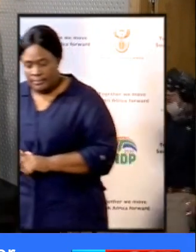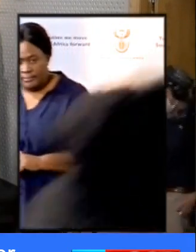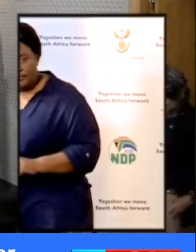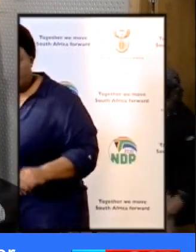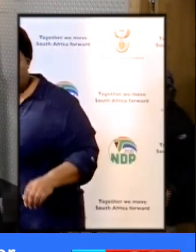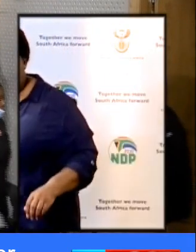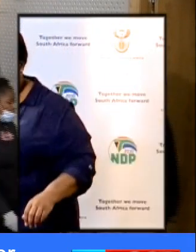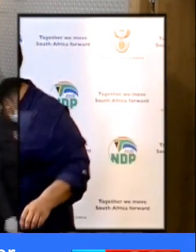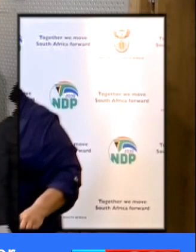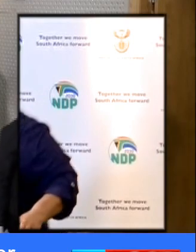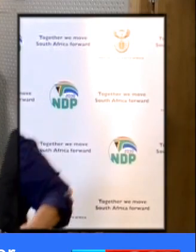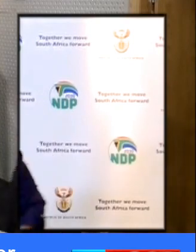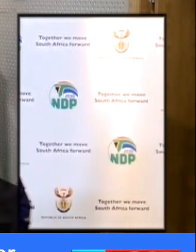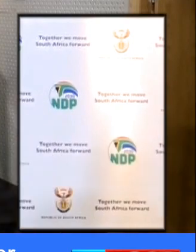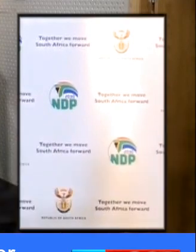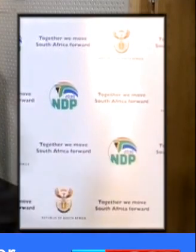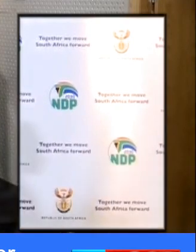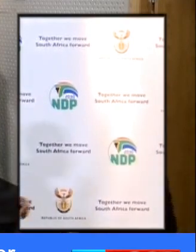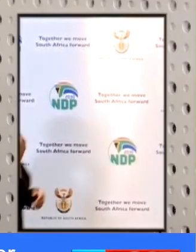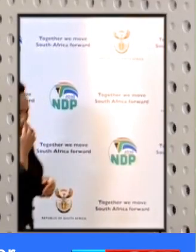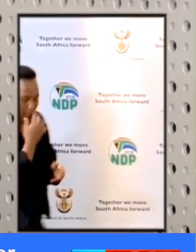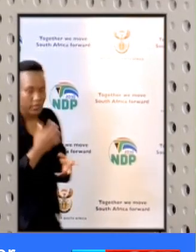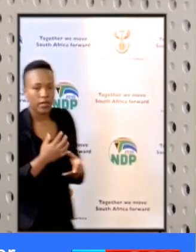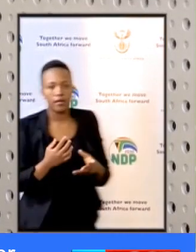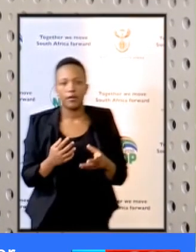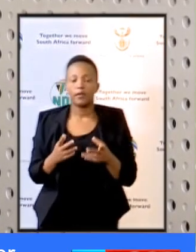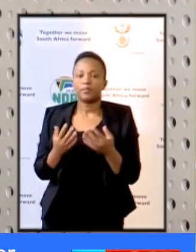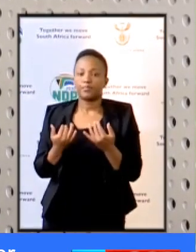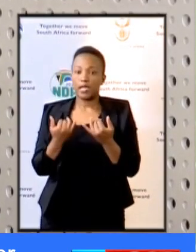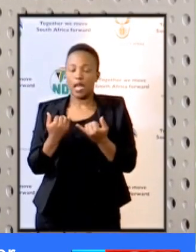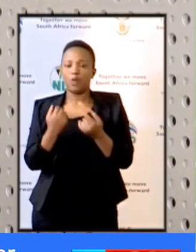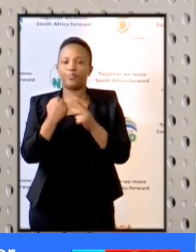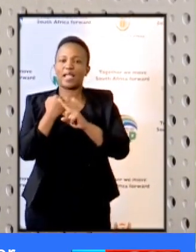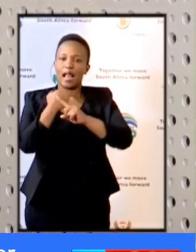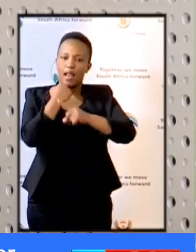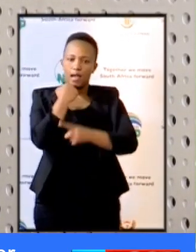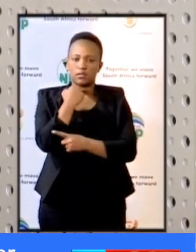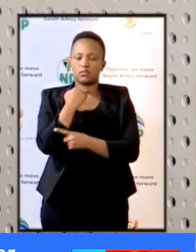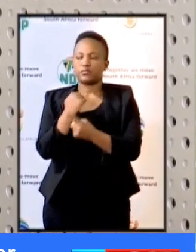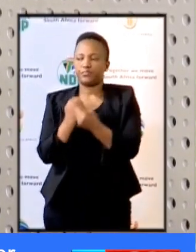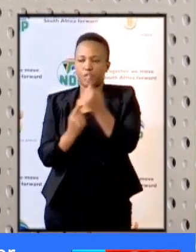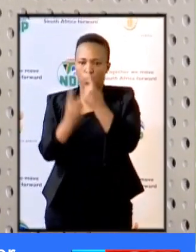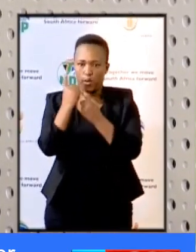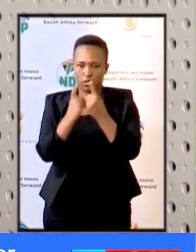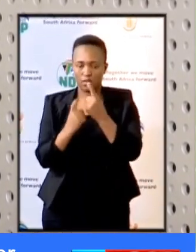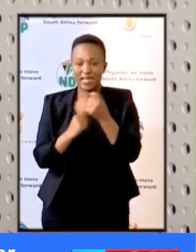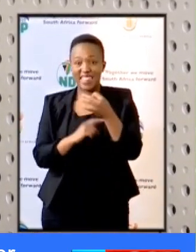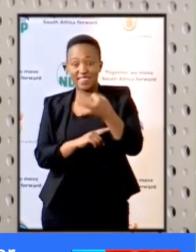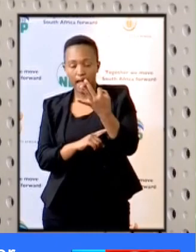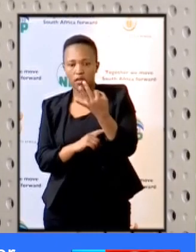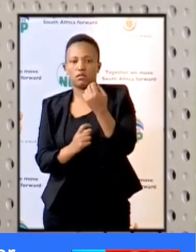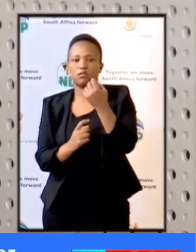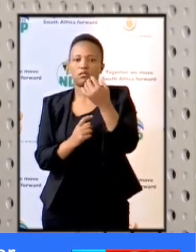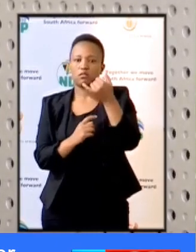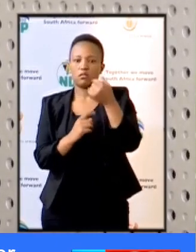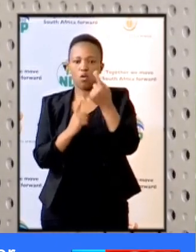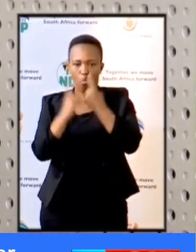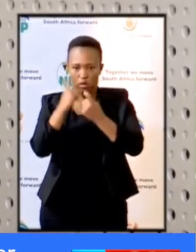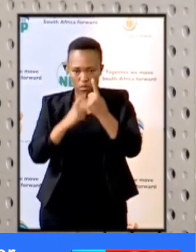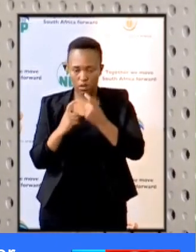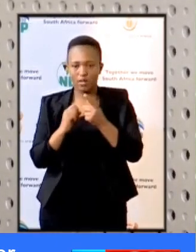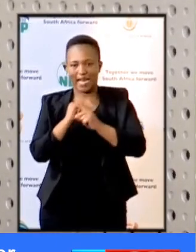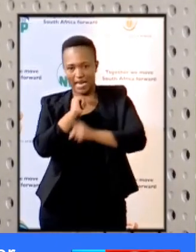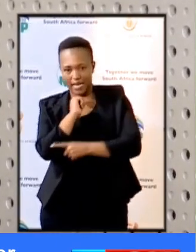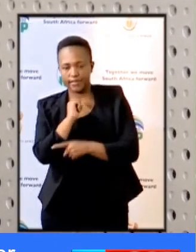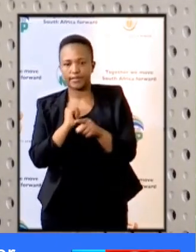We will be taking the last round now, the third and last round. Let's